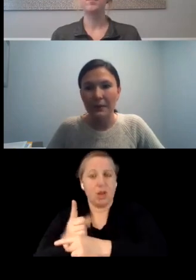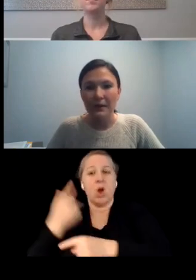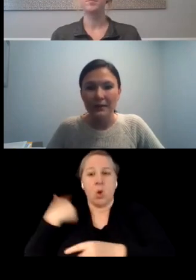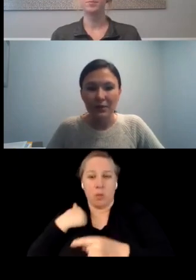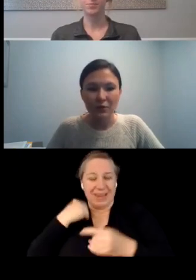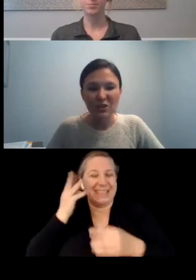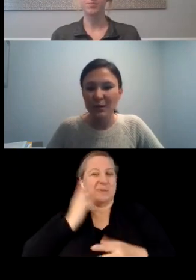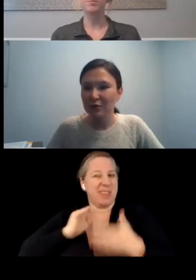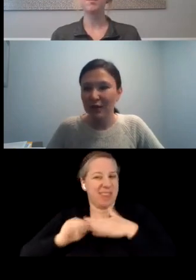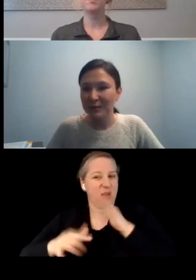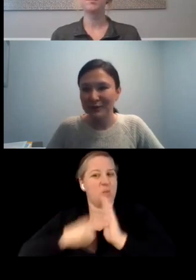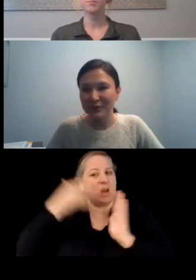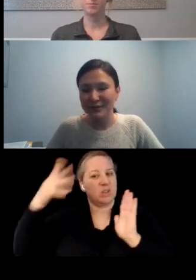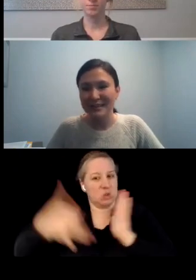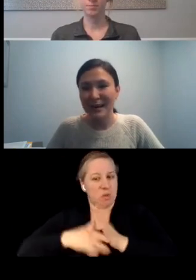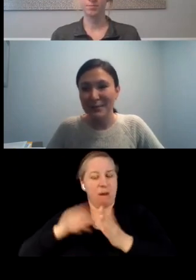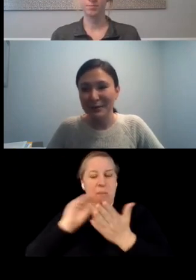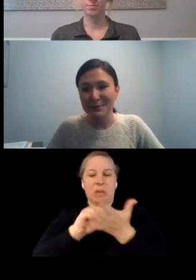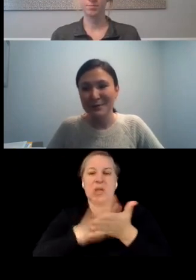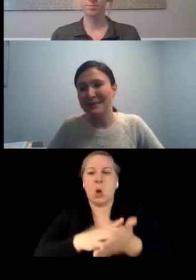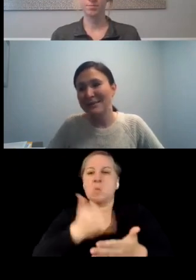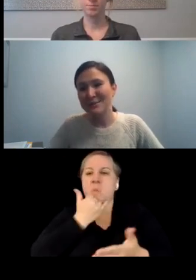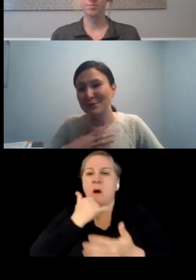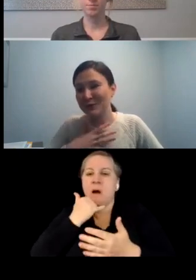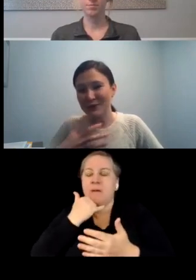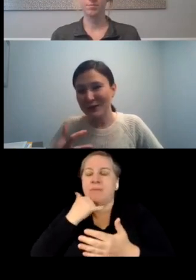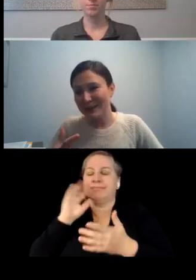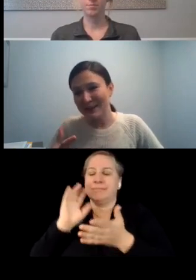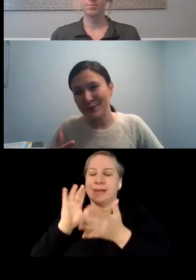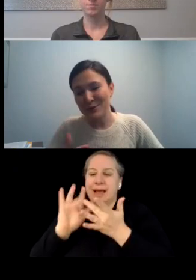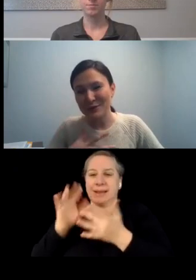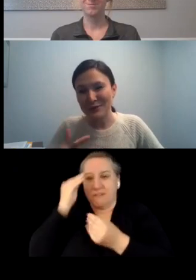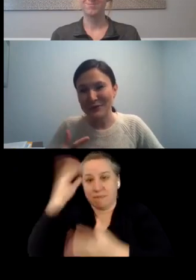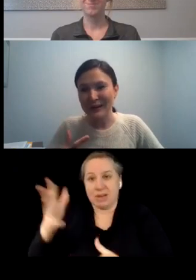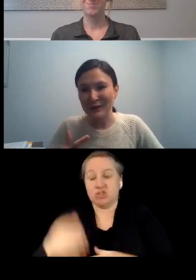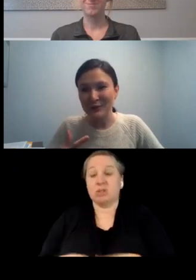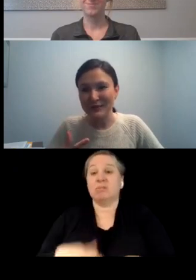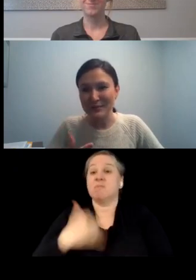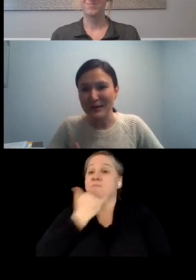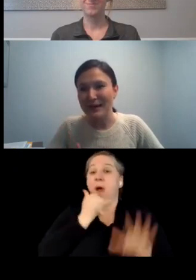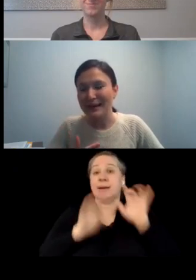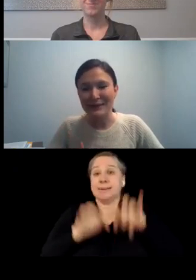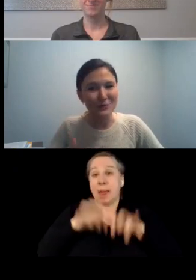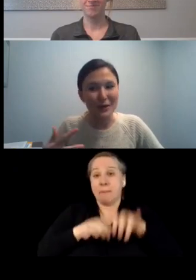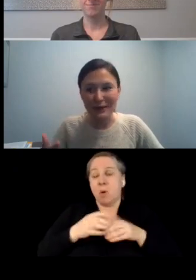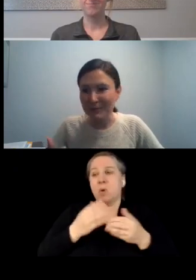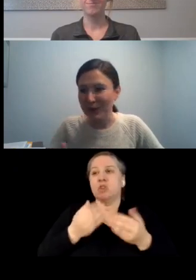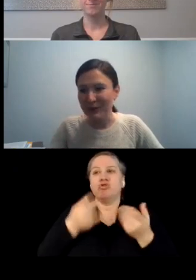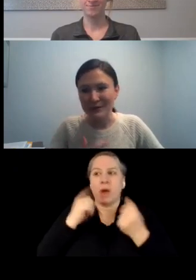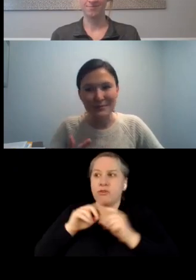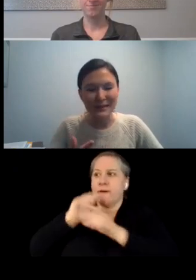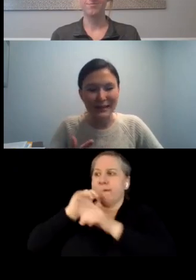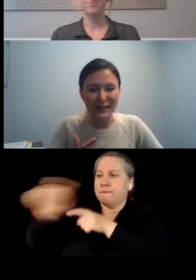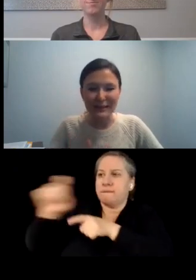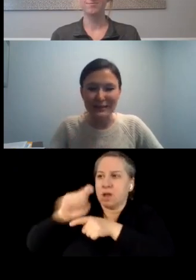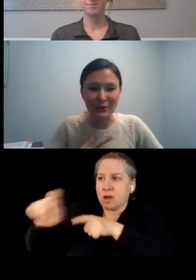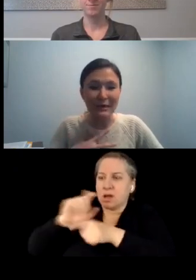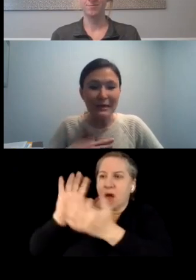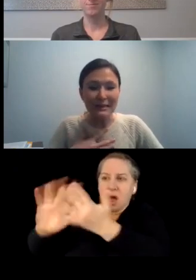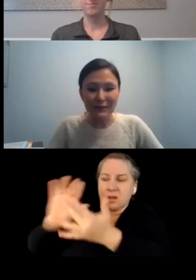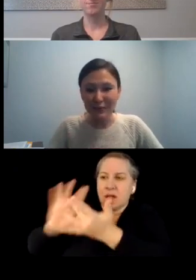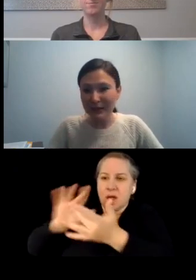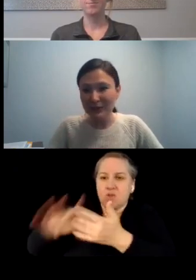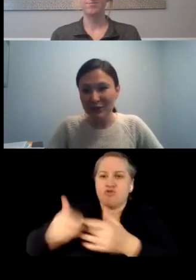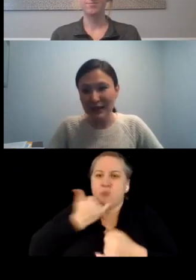while. So just double check, make sure there's any typos because it's the most frustrating thing in the world. You're trying to get a hold of somebody and it's the wrong number or something like that.